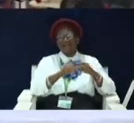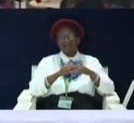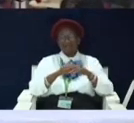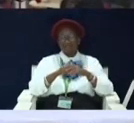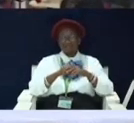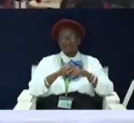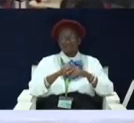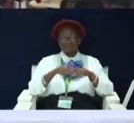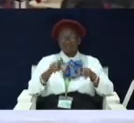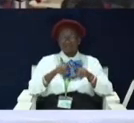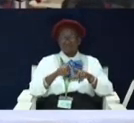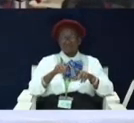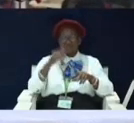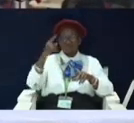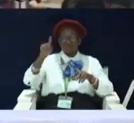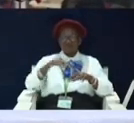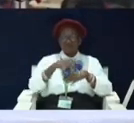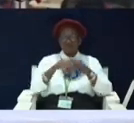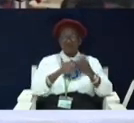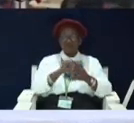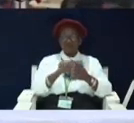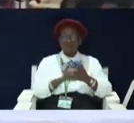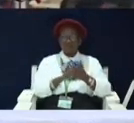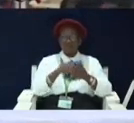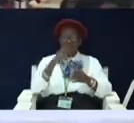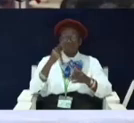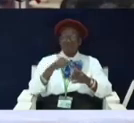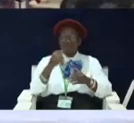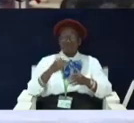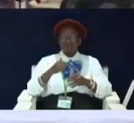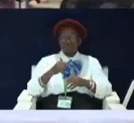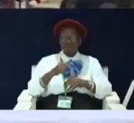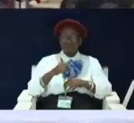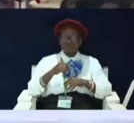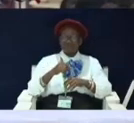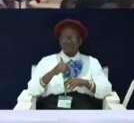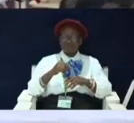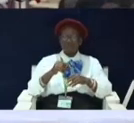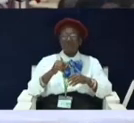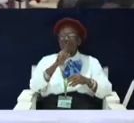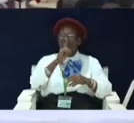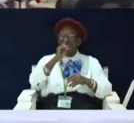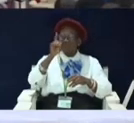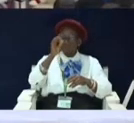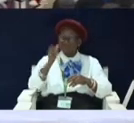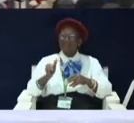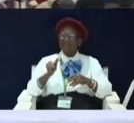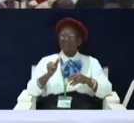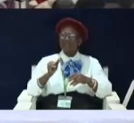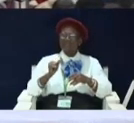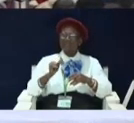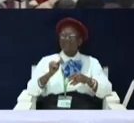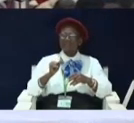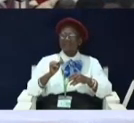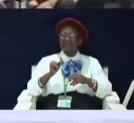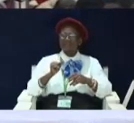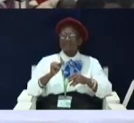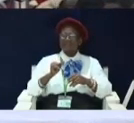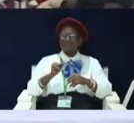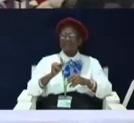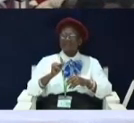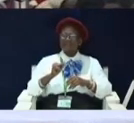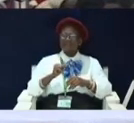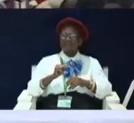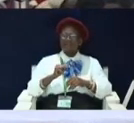So for all those who call me, who genuinely are my children,